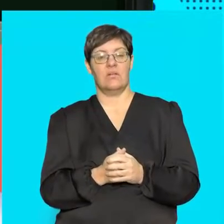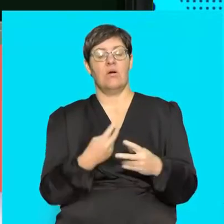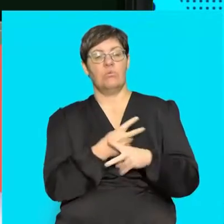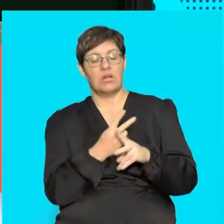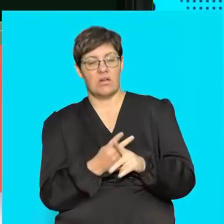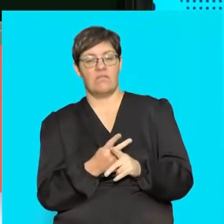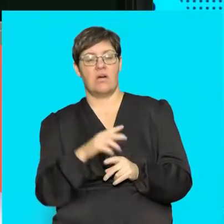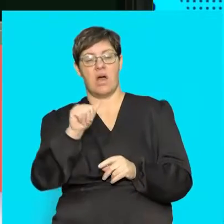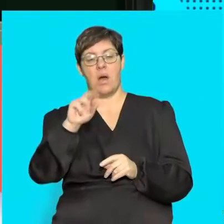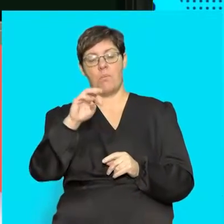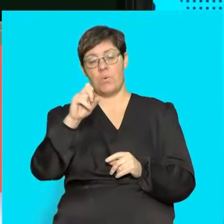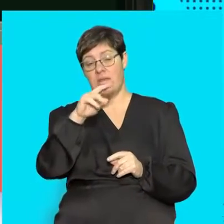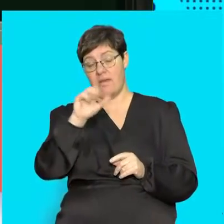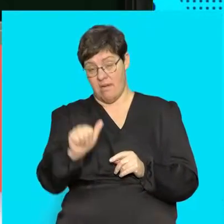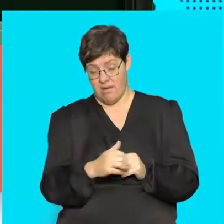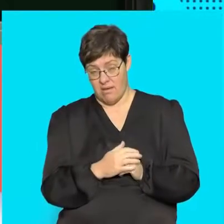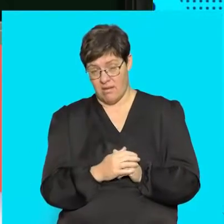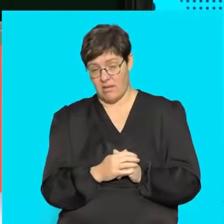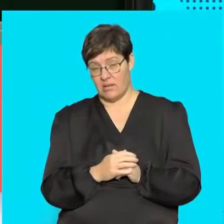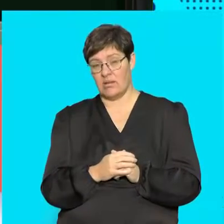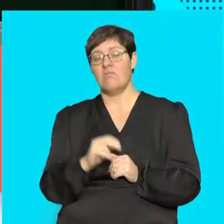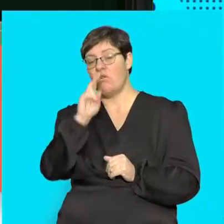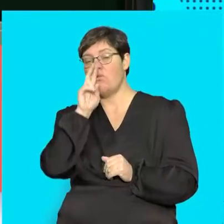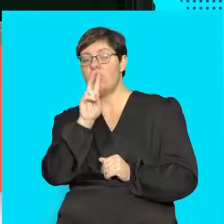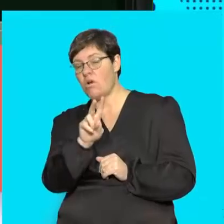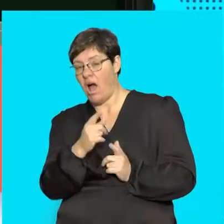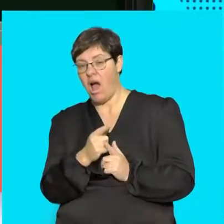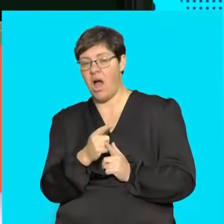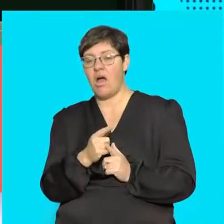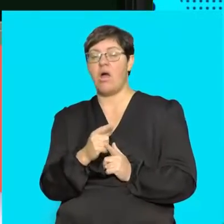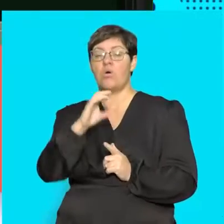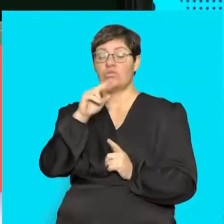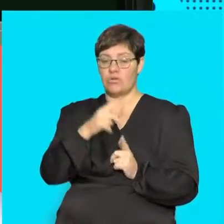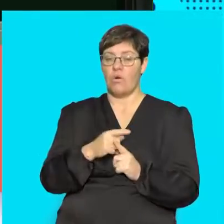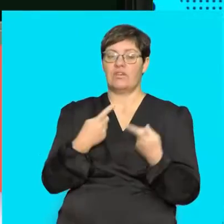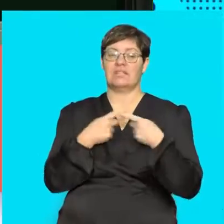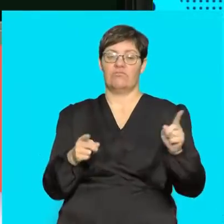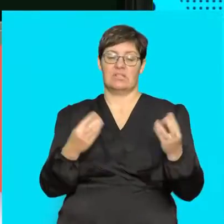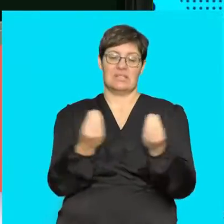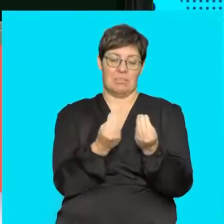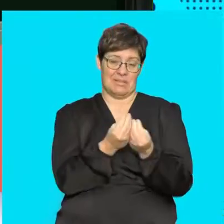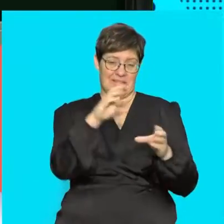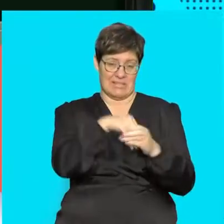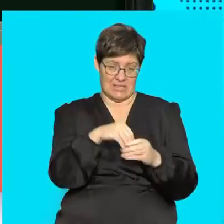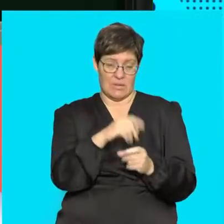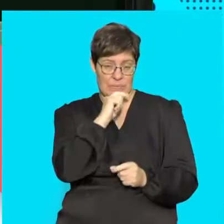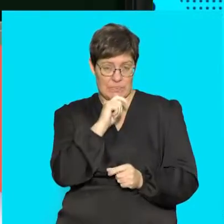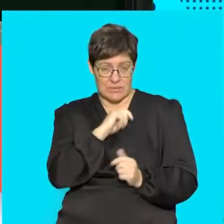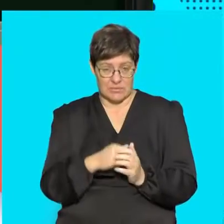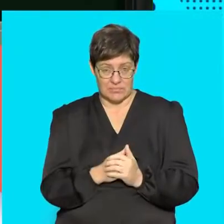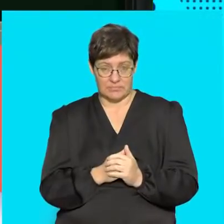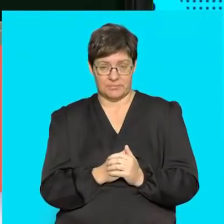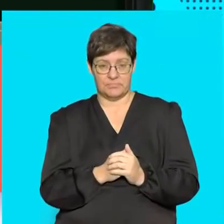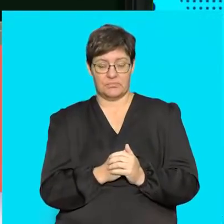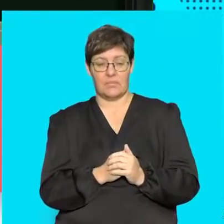the production of ammonia, I also showed you how it will look if we look at the concentration of the different substances that are